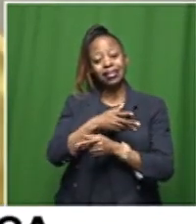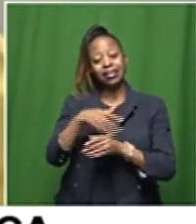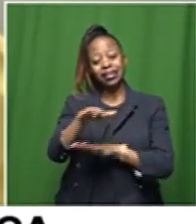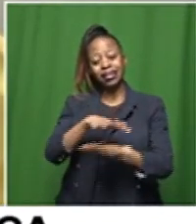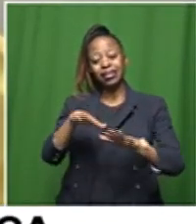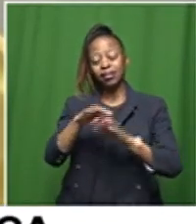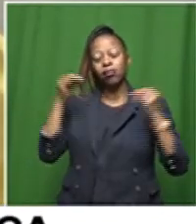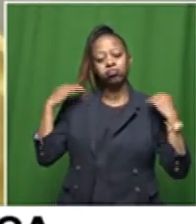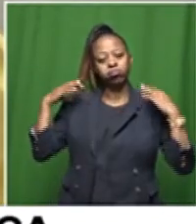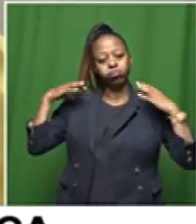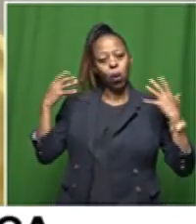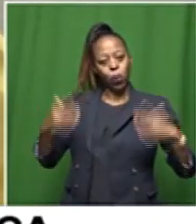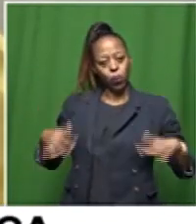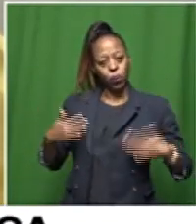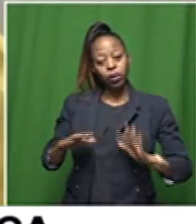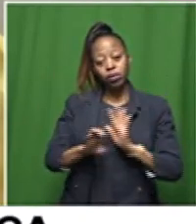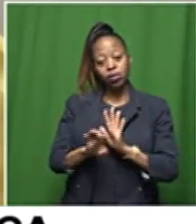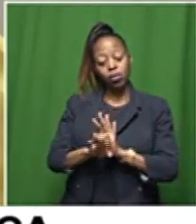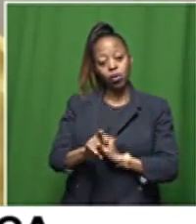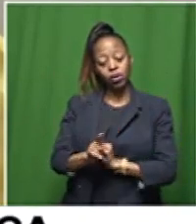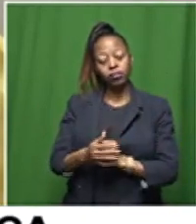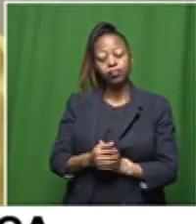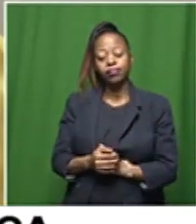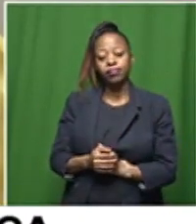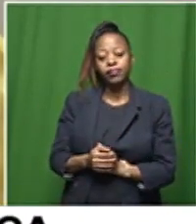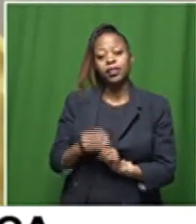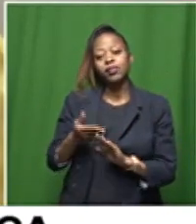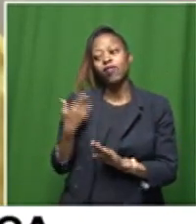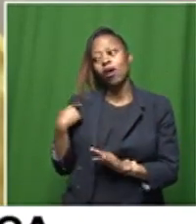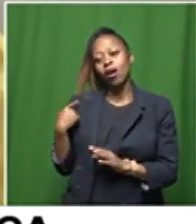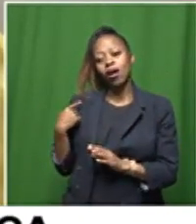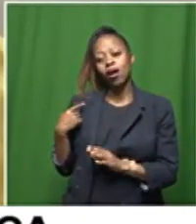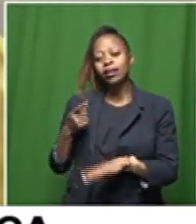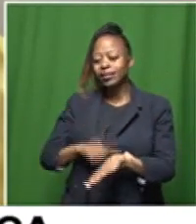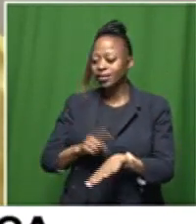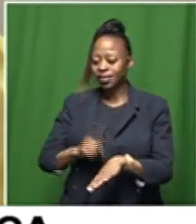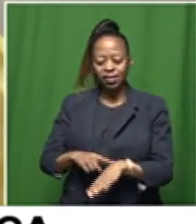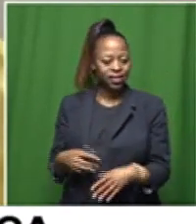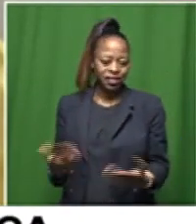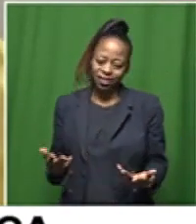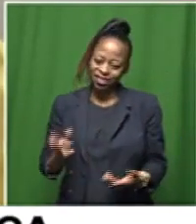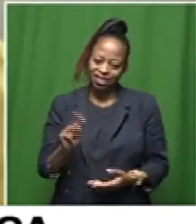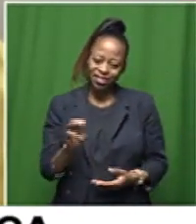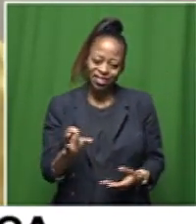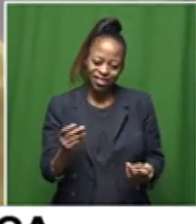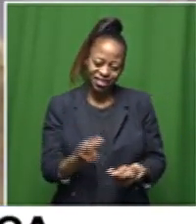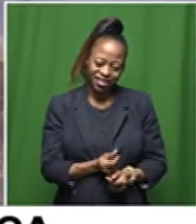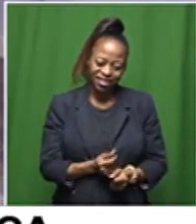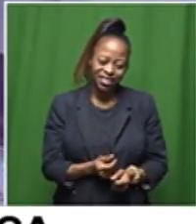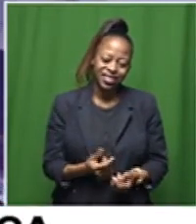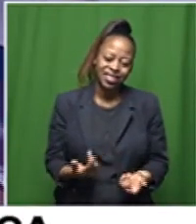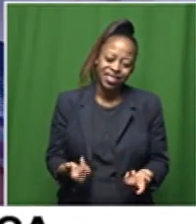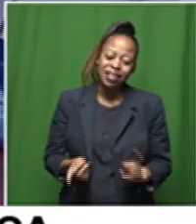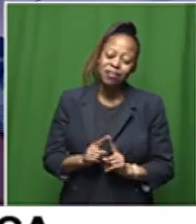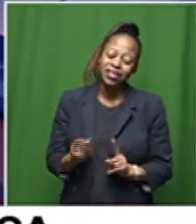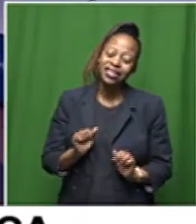really overburdened. To give you an example, in the previous financial year... We're out of time, MEC. Unfortunately, we're out of time. But